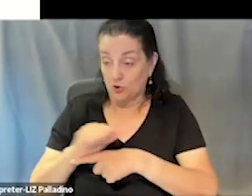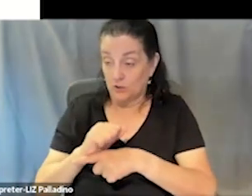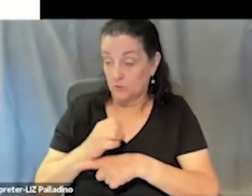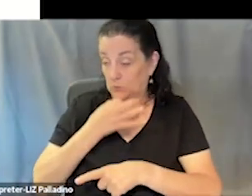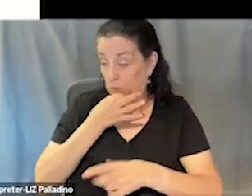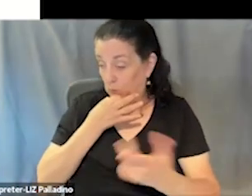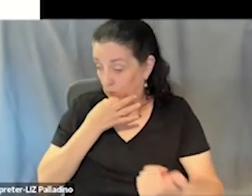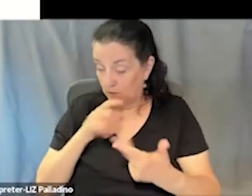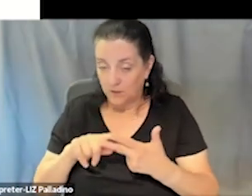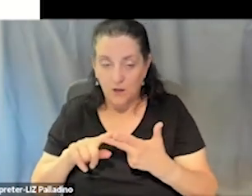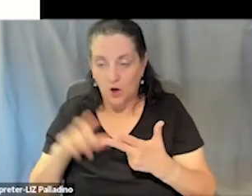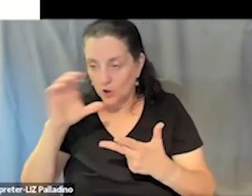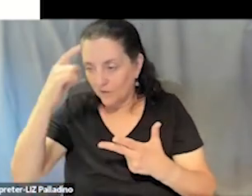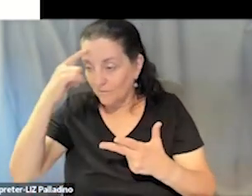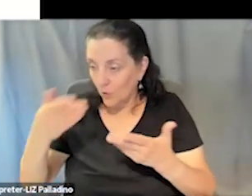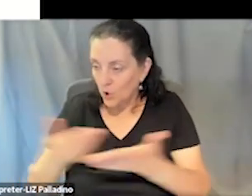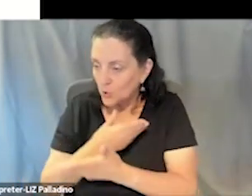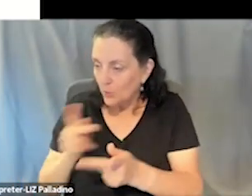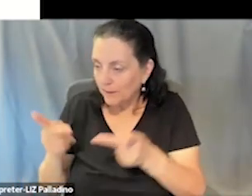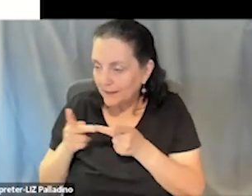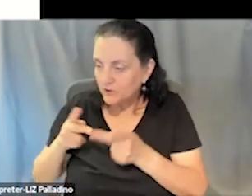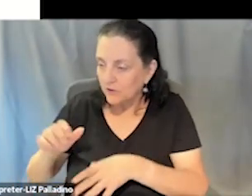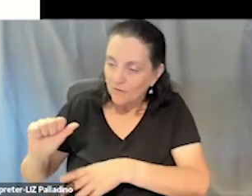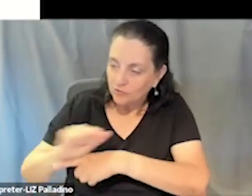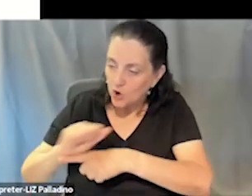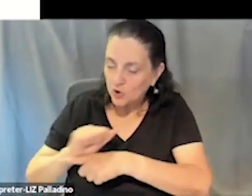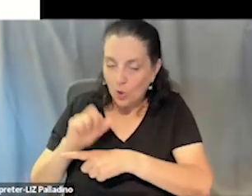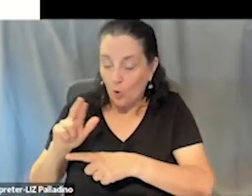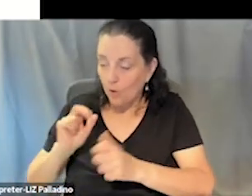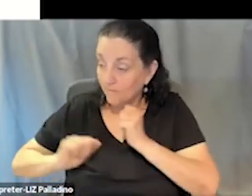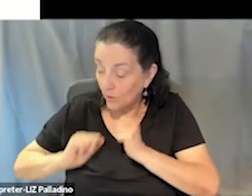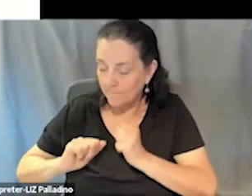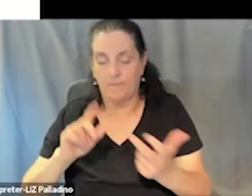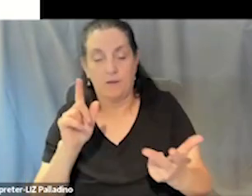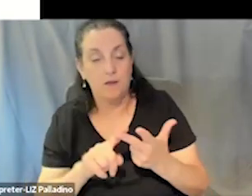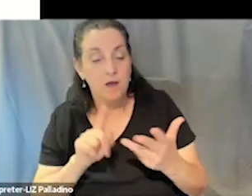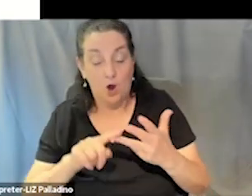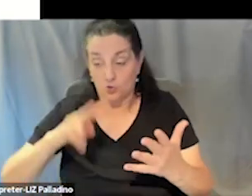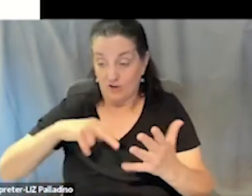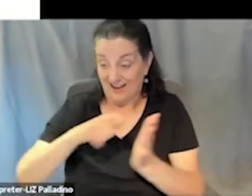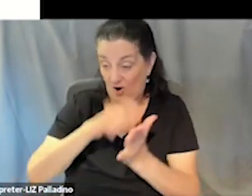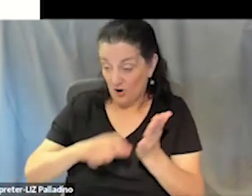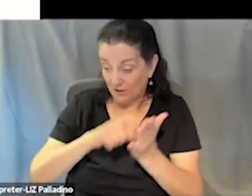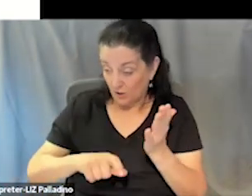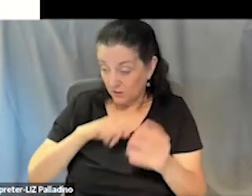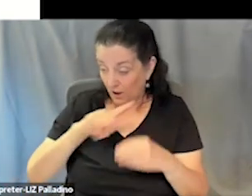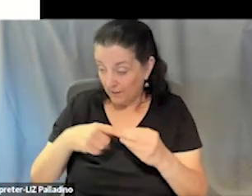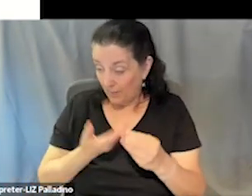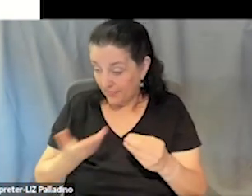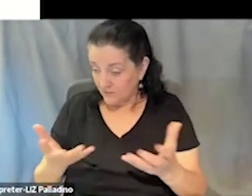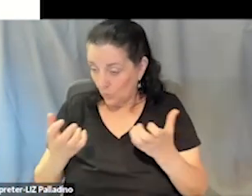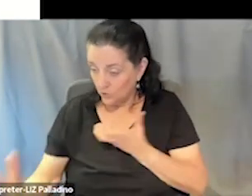scouting a new venue? Are you reading articles in the news or online about topics that you want to explore through